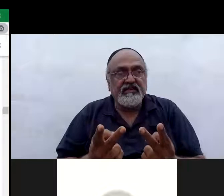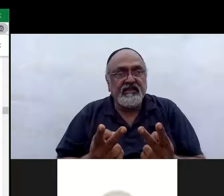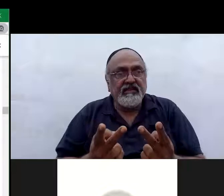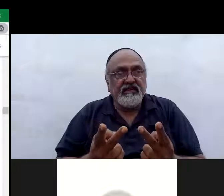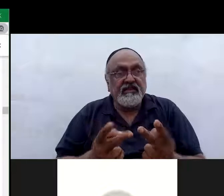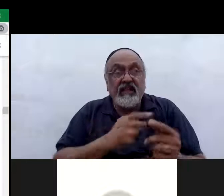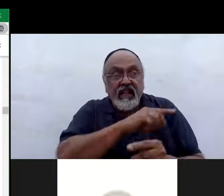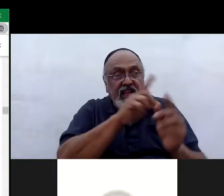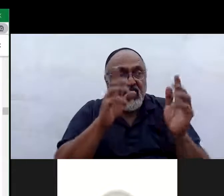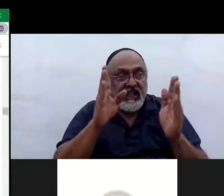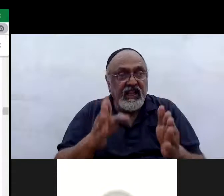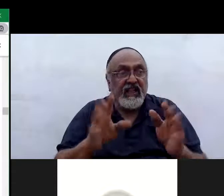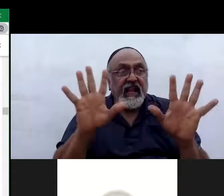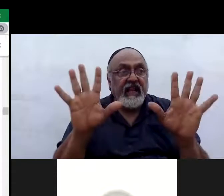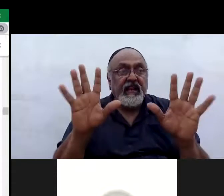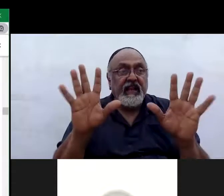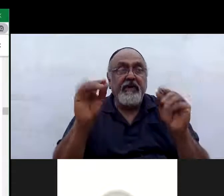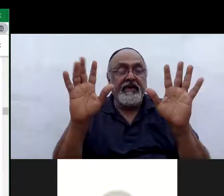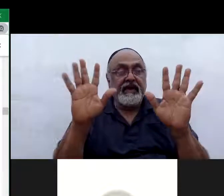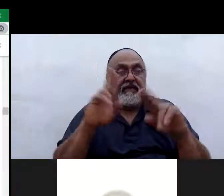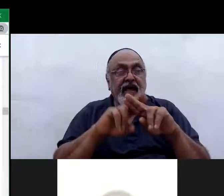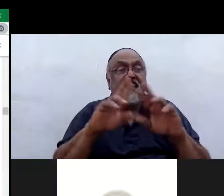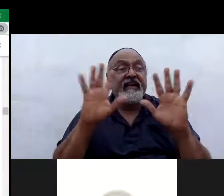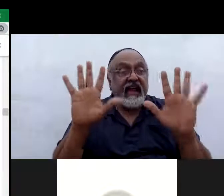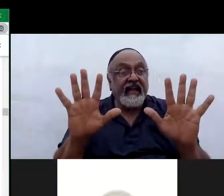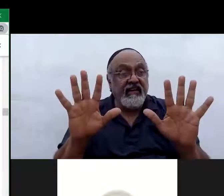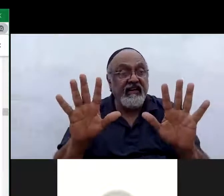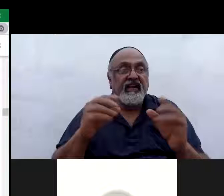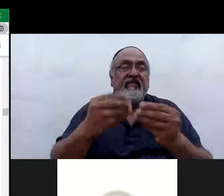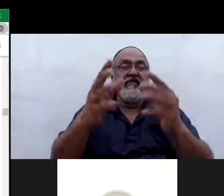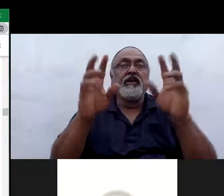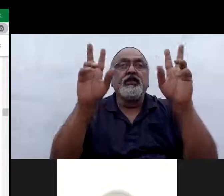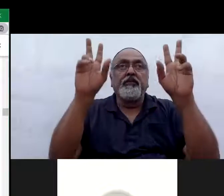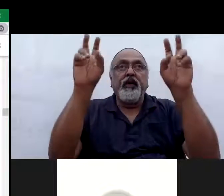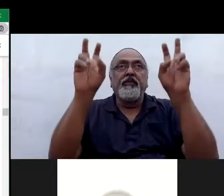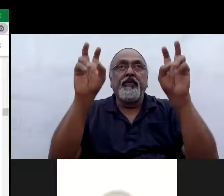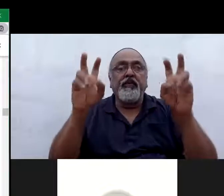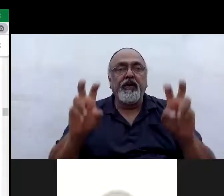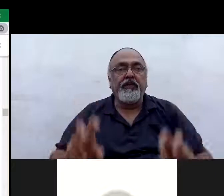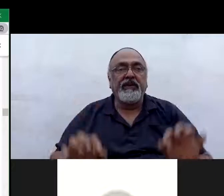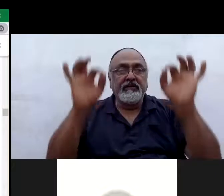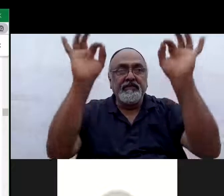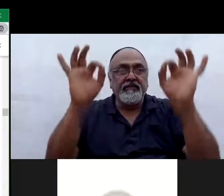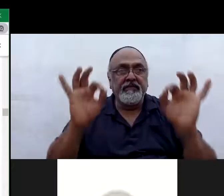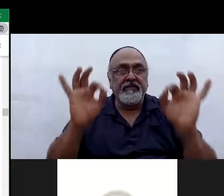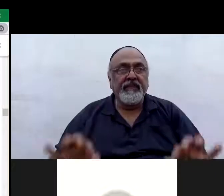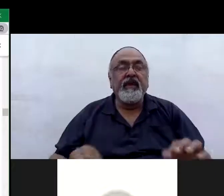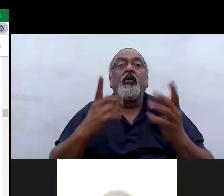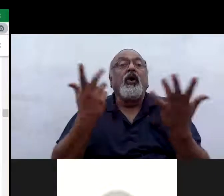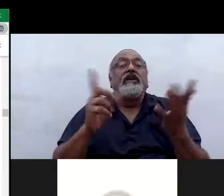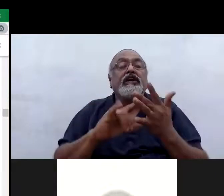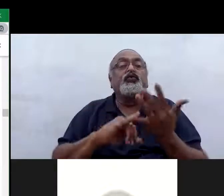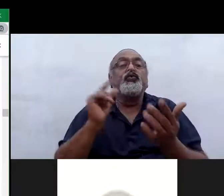till here, till the 10th para, they have given the facts and they have summarized the issues